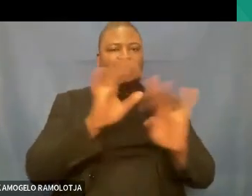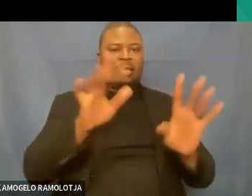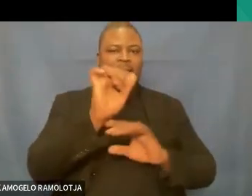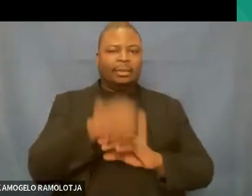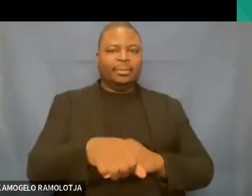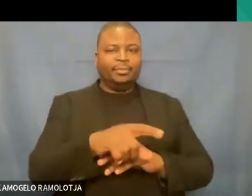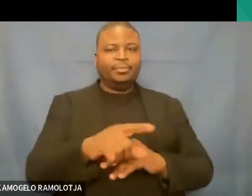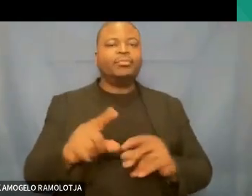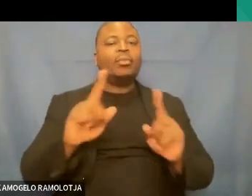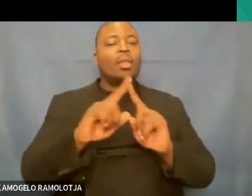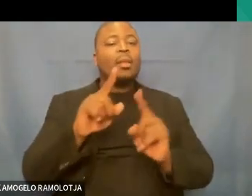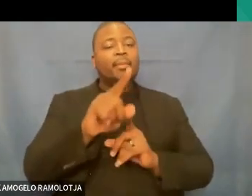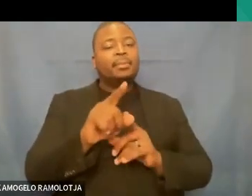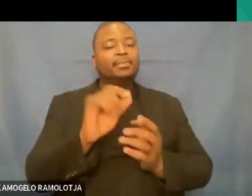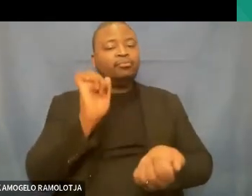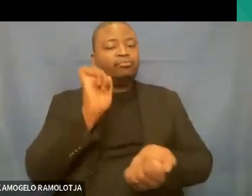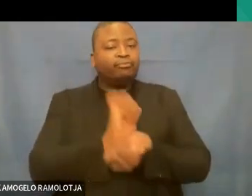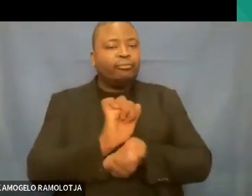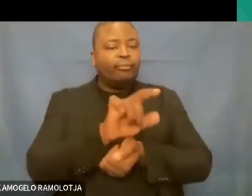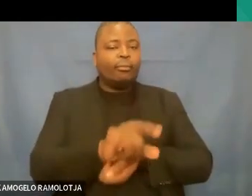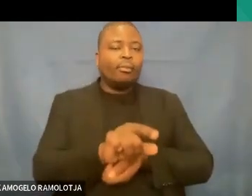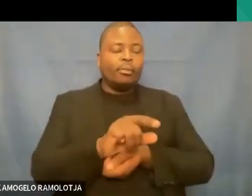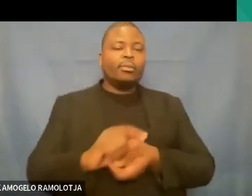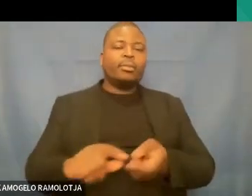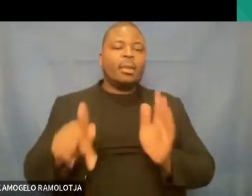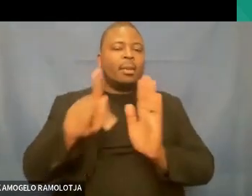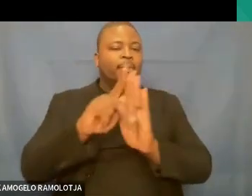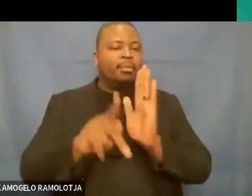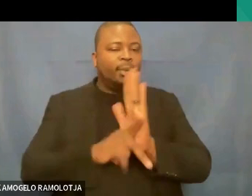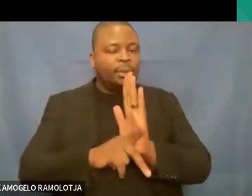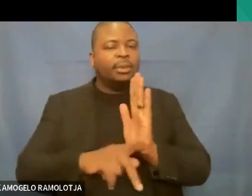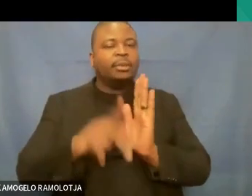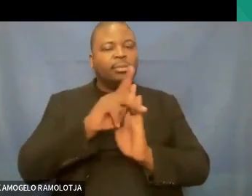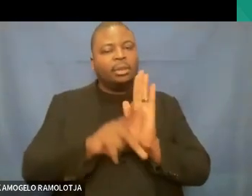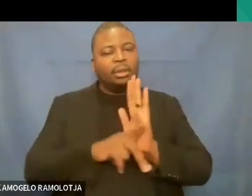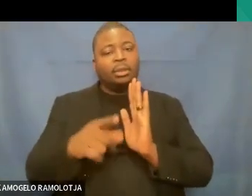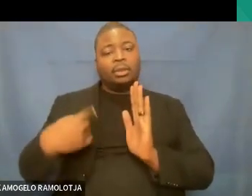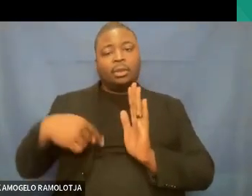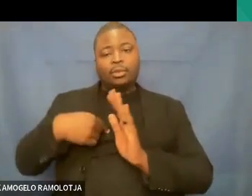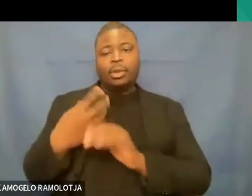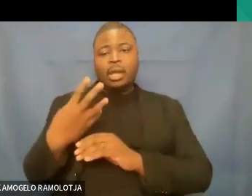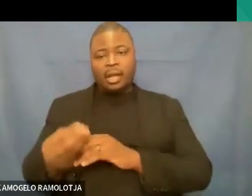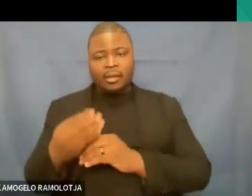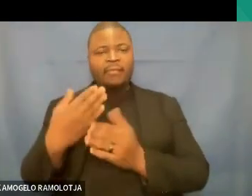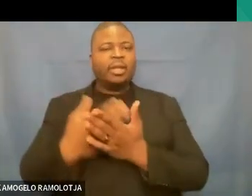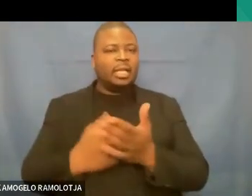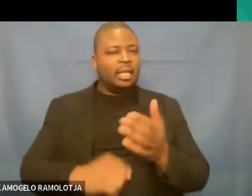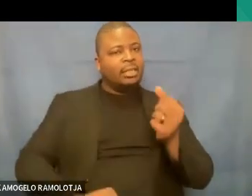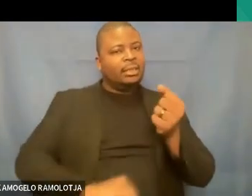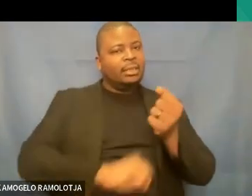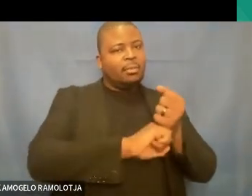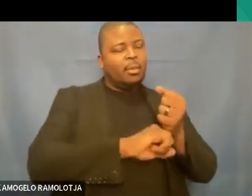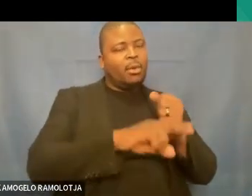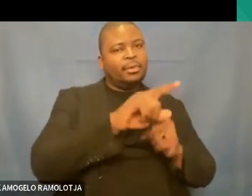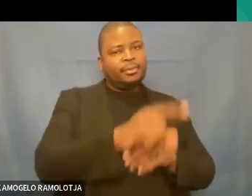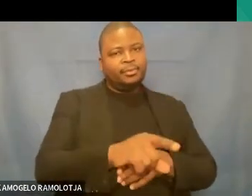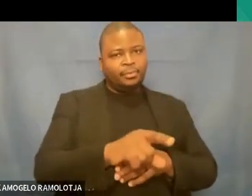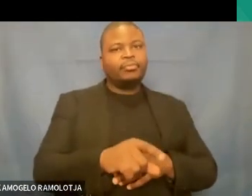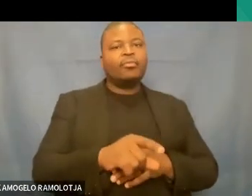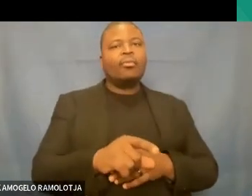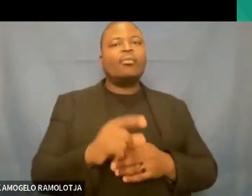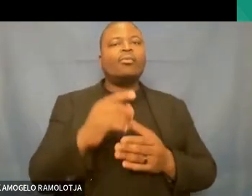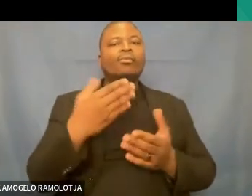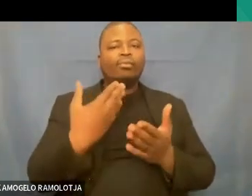also inconsistency in the policies, where we do have policies that can support or can make provision for harm